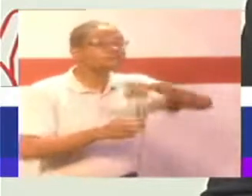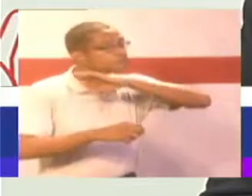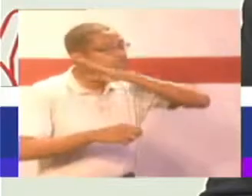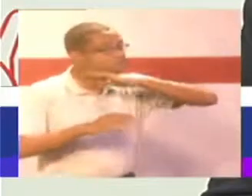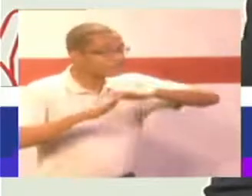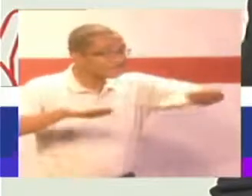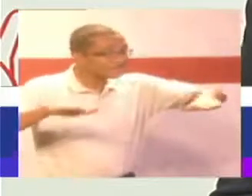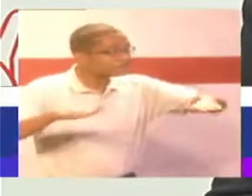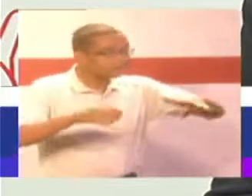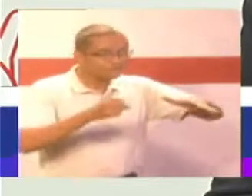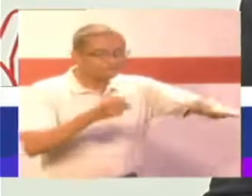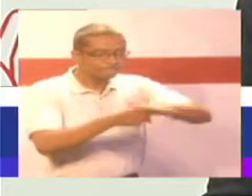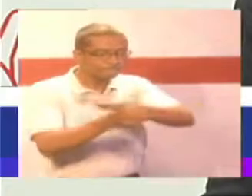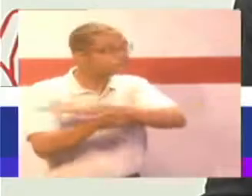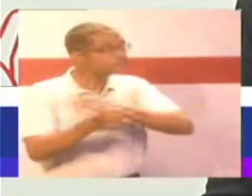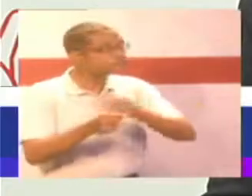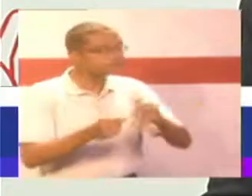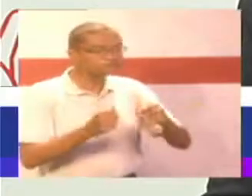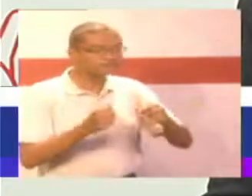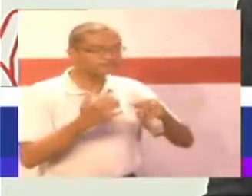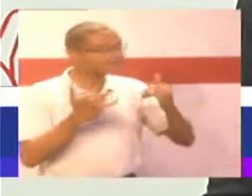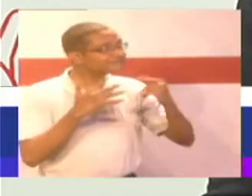filled as of this morning in Trinidad.